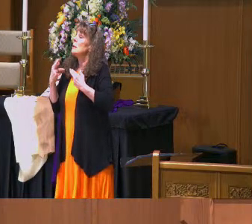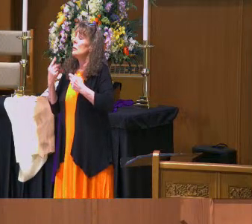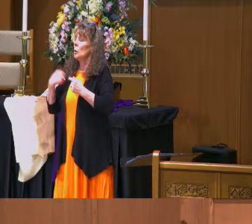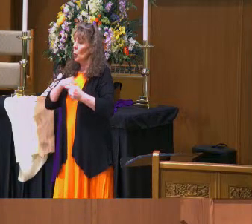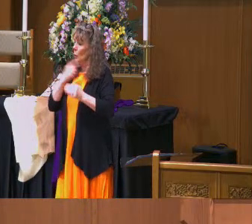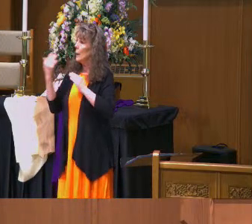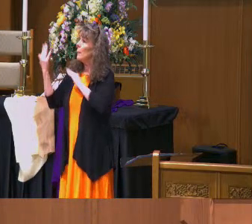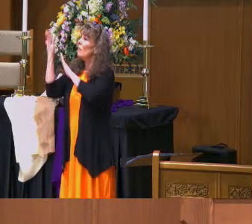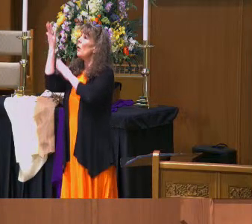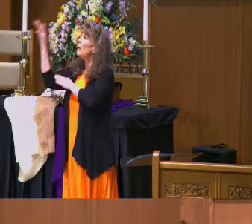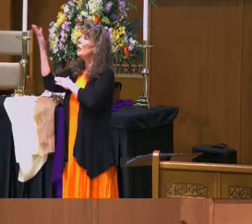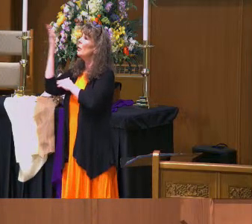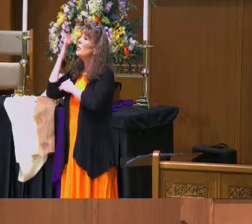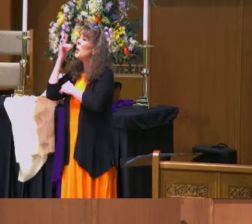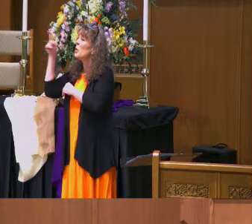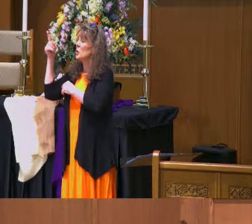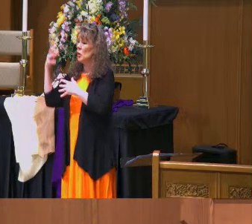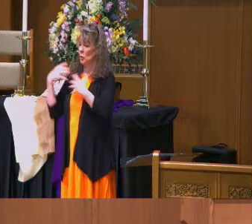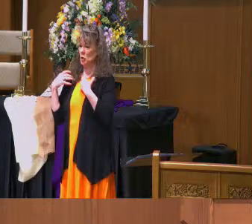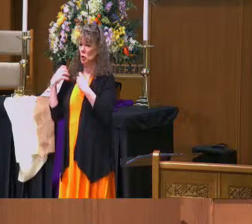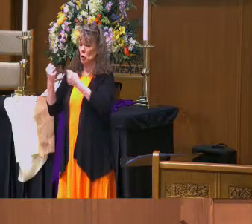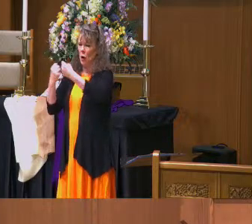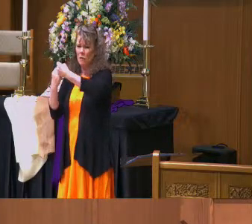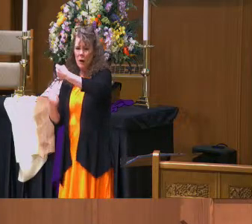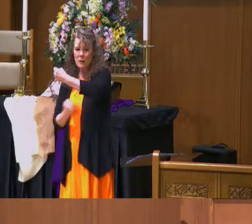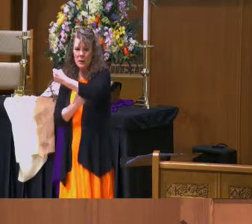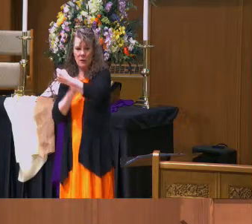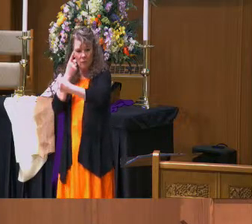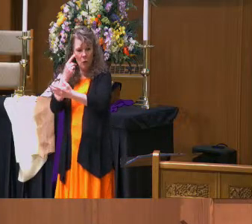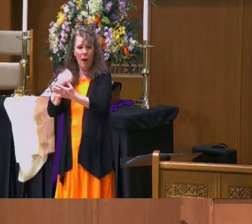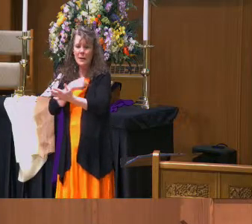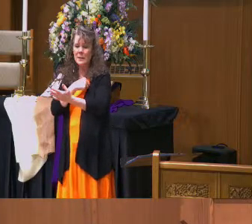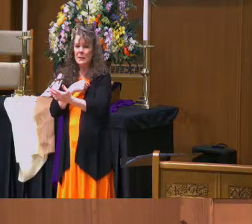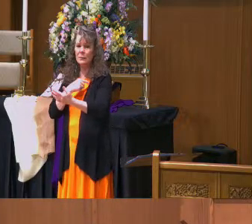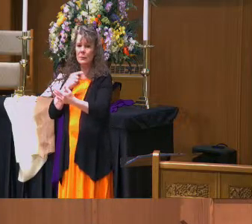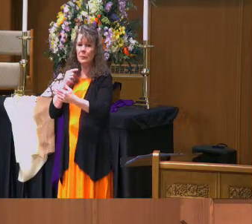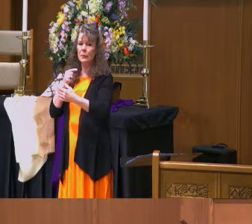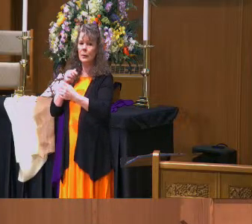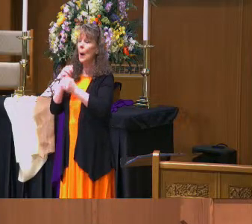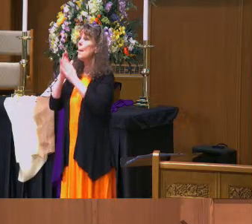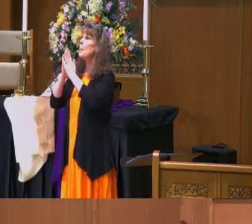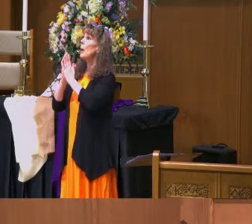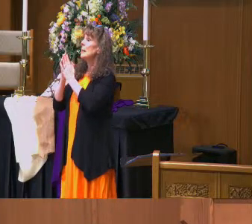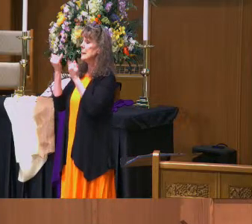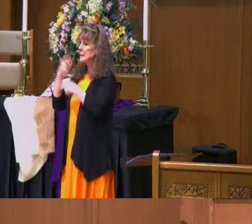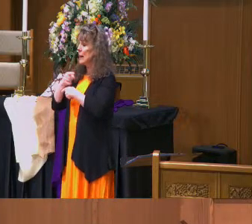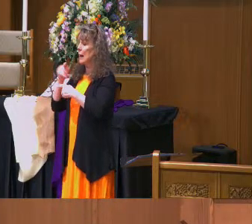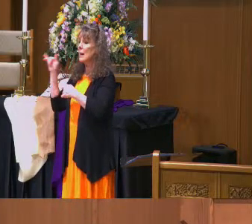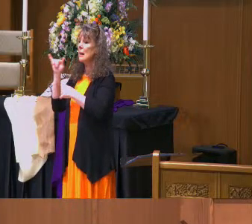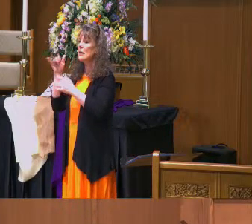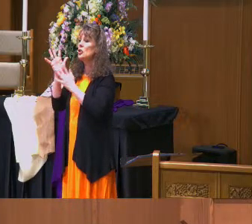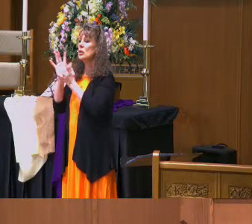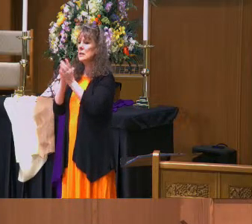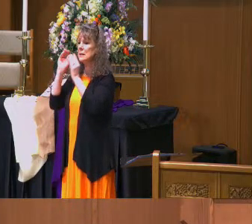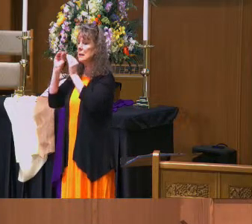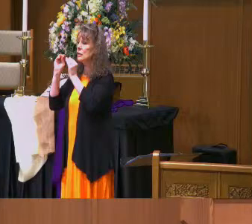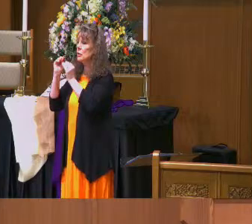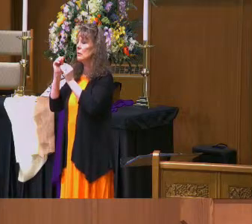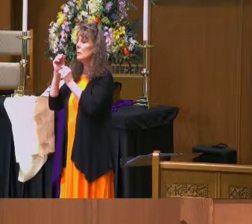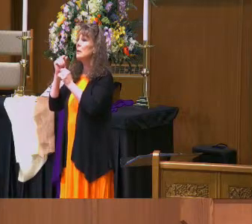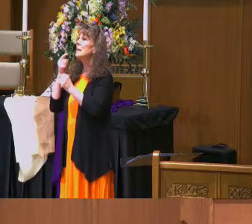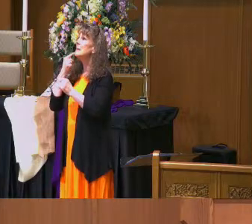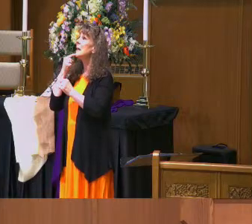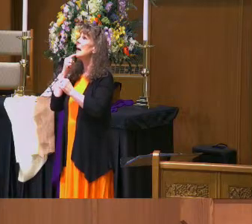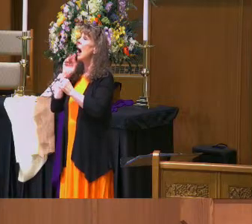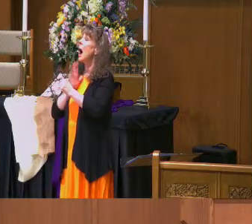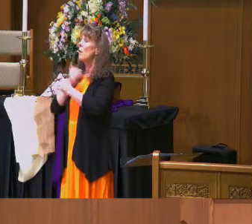you because we know you are our strong foundation. And so we pray today, Father, as your Son taught us to pray, saying,